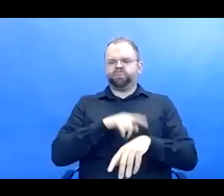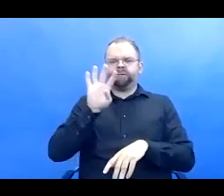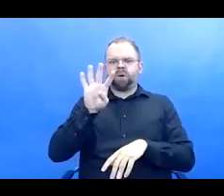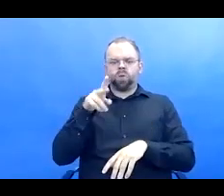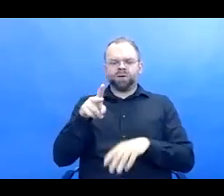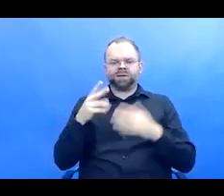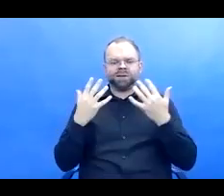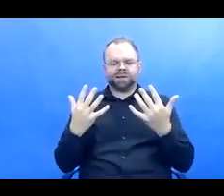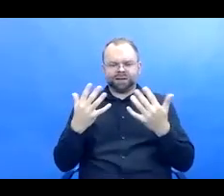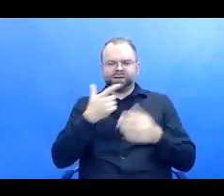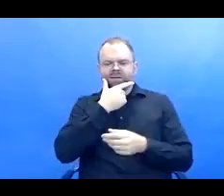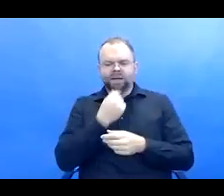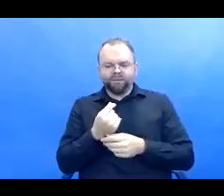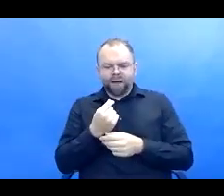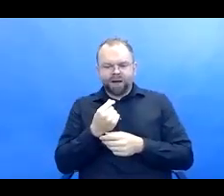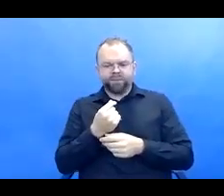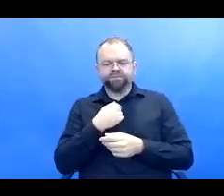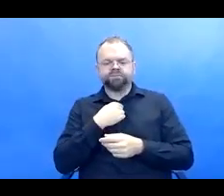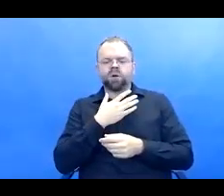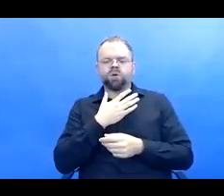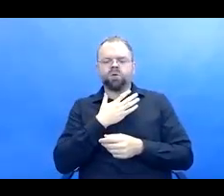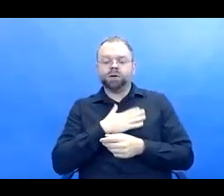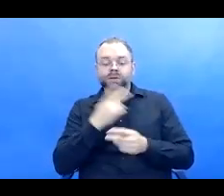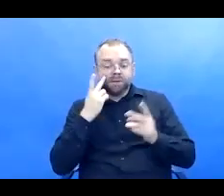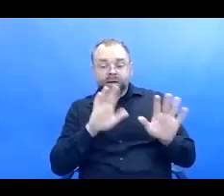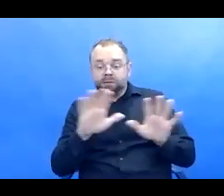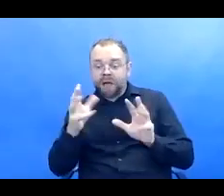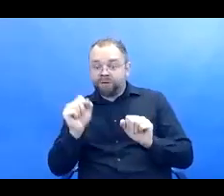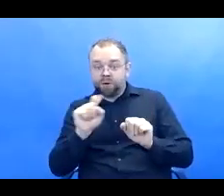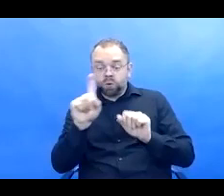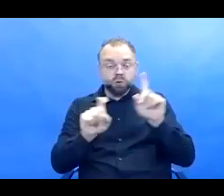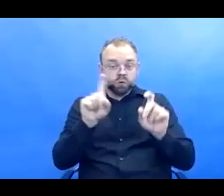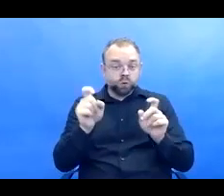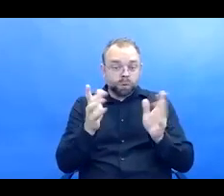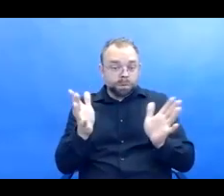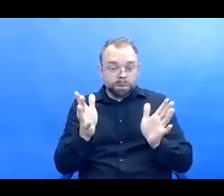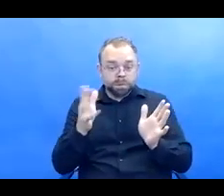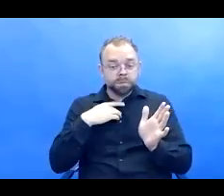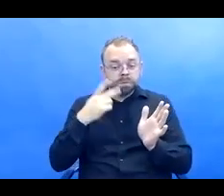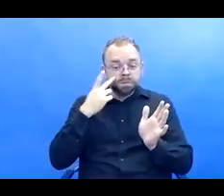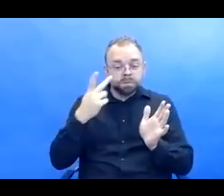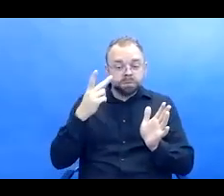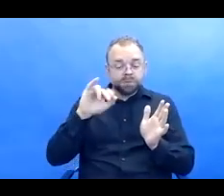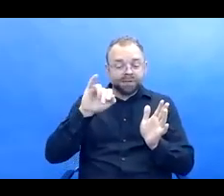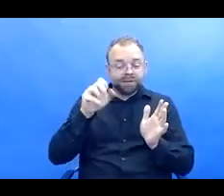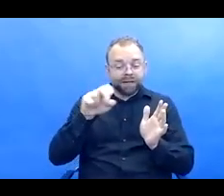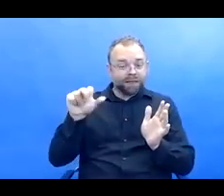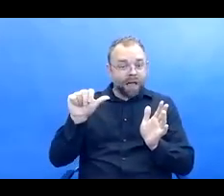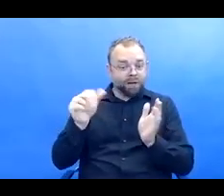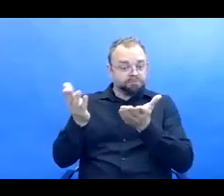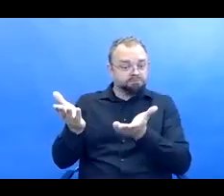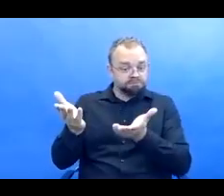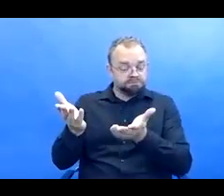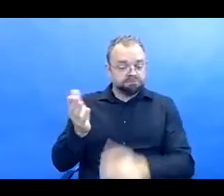Diana, I see, since one of the recommendations is to work collaboration with DPOs in providing advice